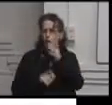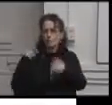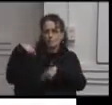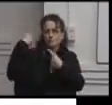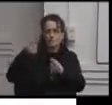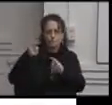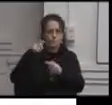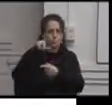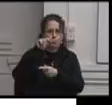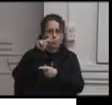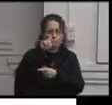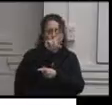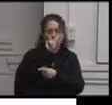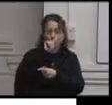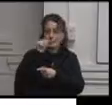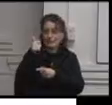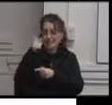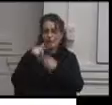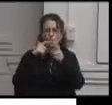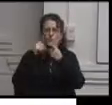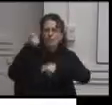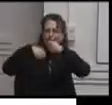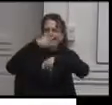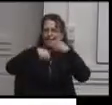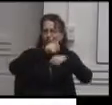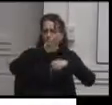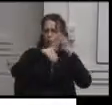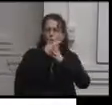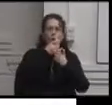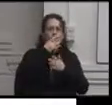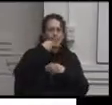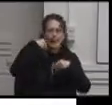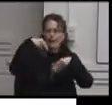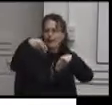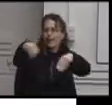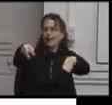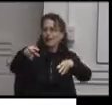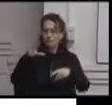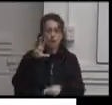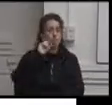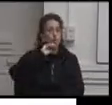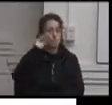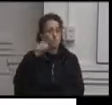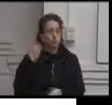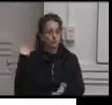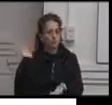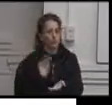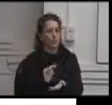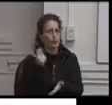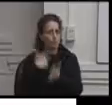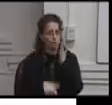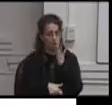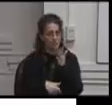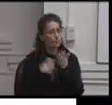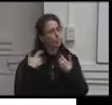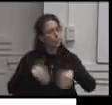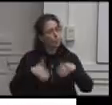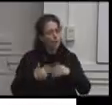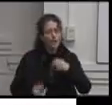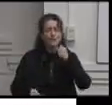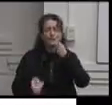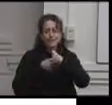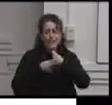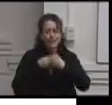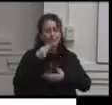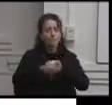Director, is here and can speak to the streetlight project that was done, and also the savings that have occurred at the Public